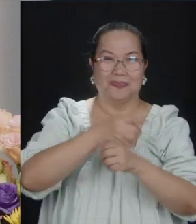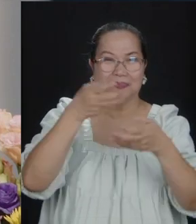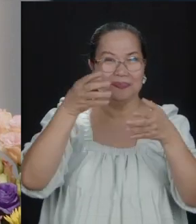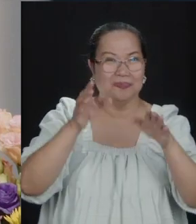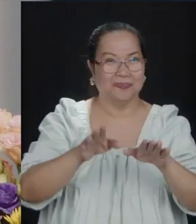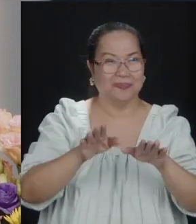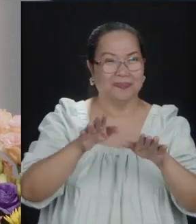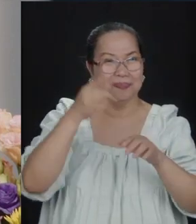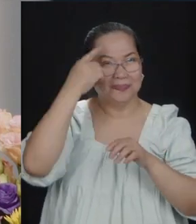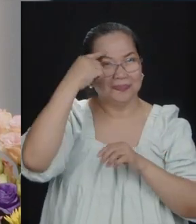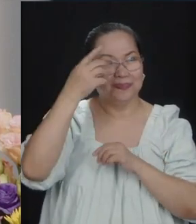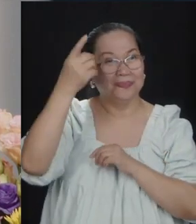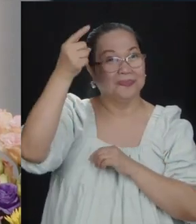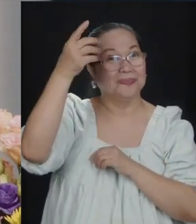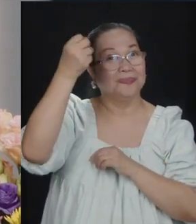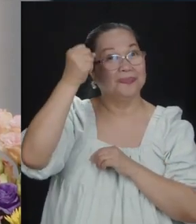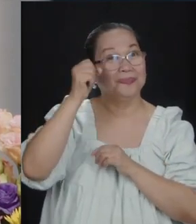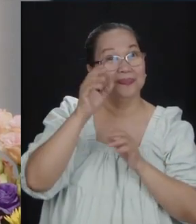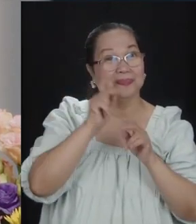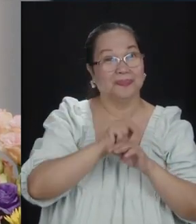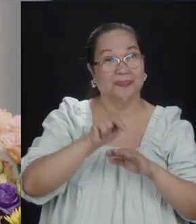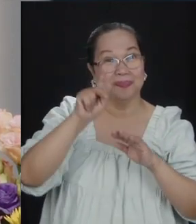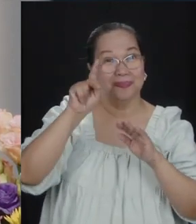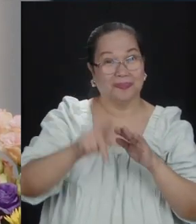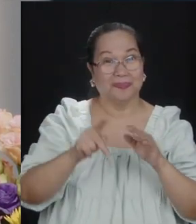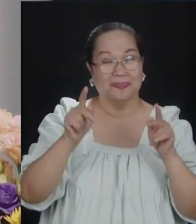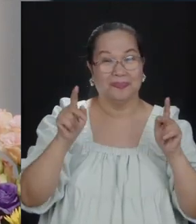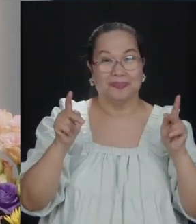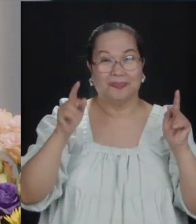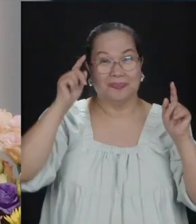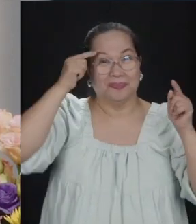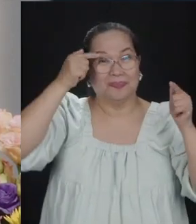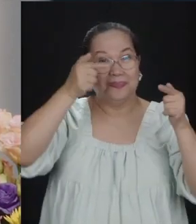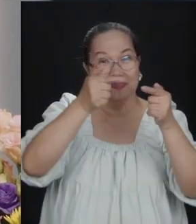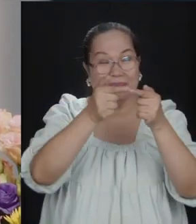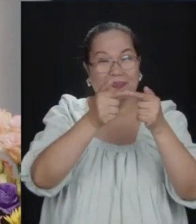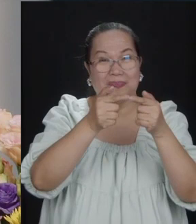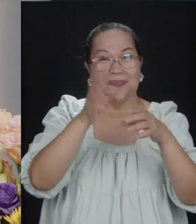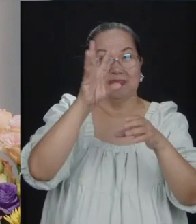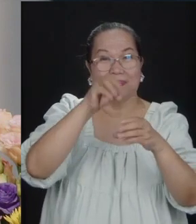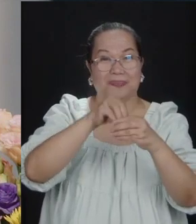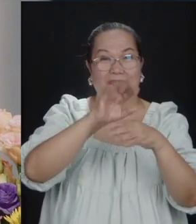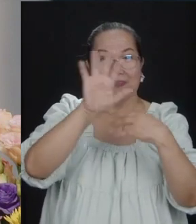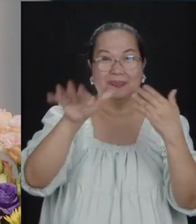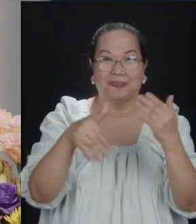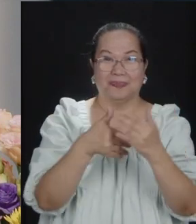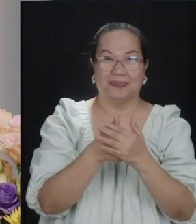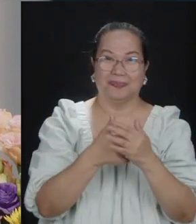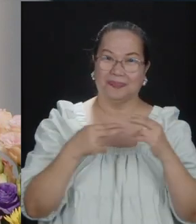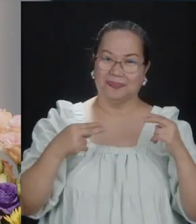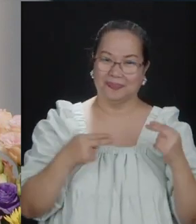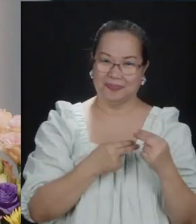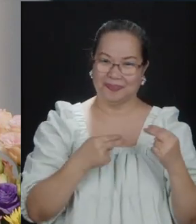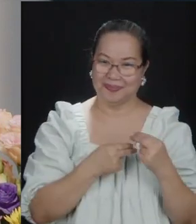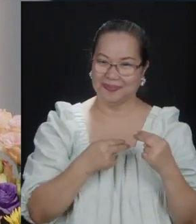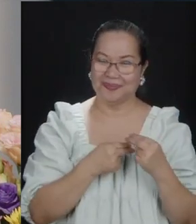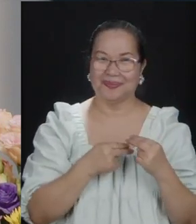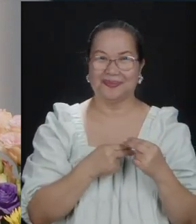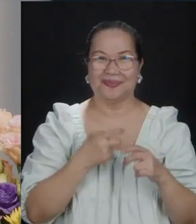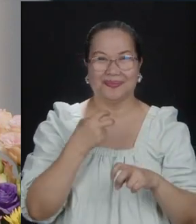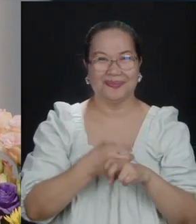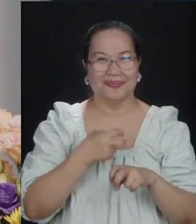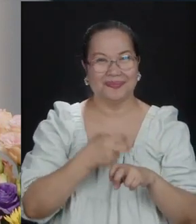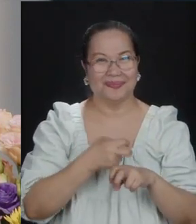work for his purposes. And this includes all the hurtful and